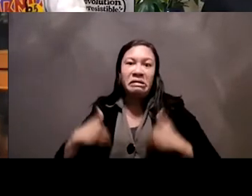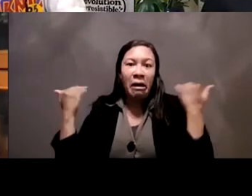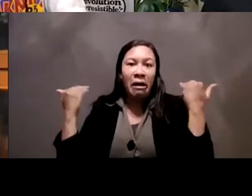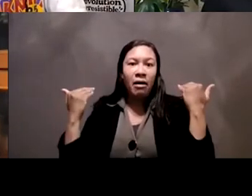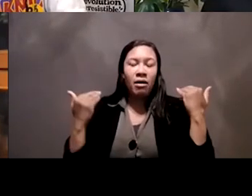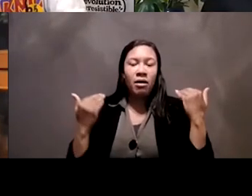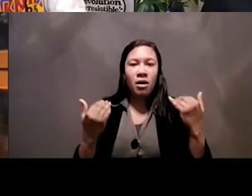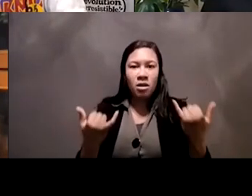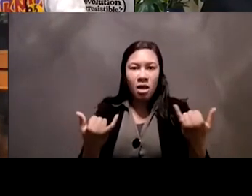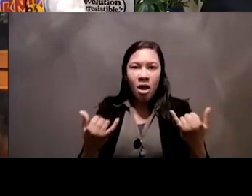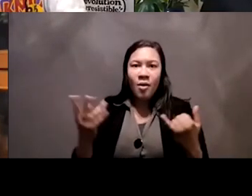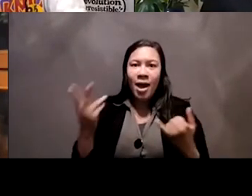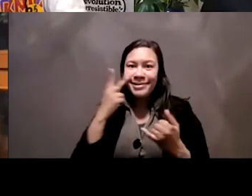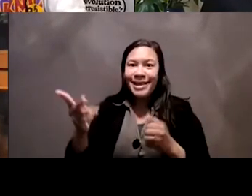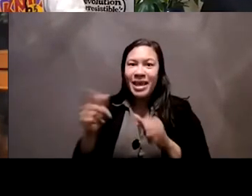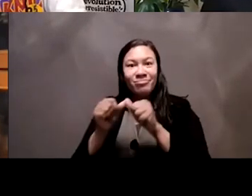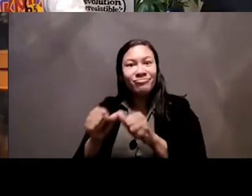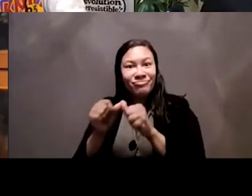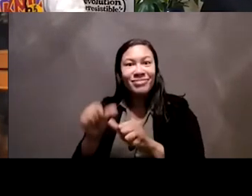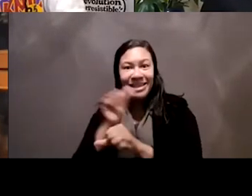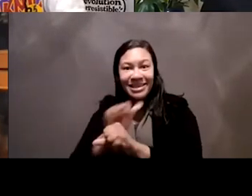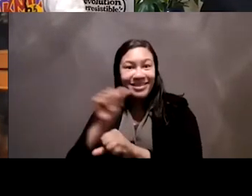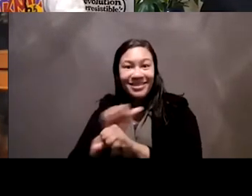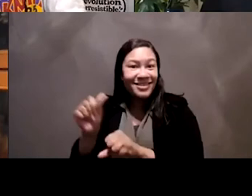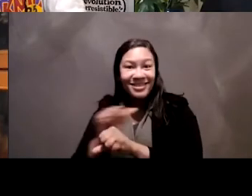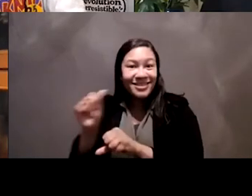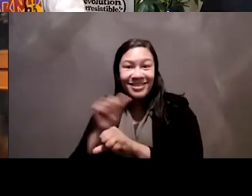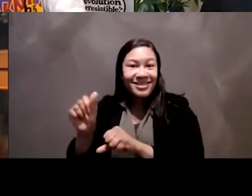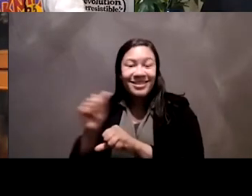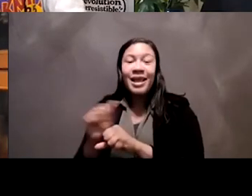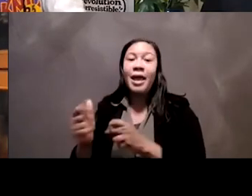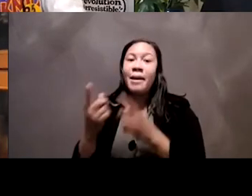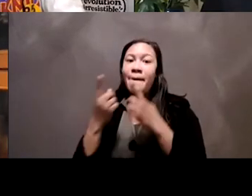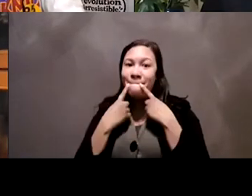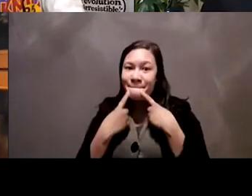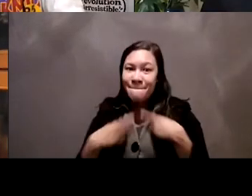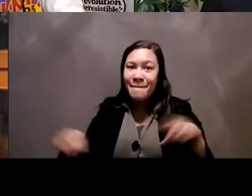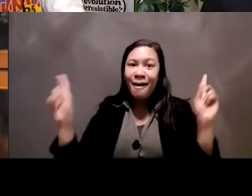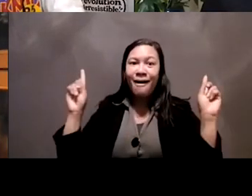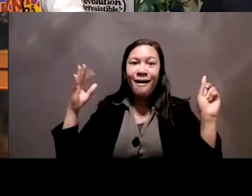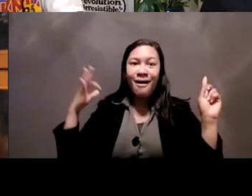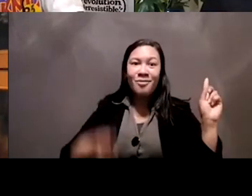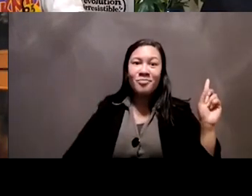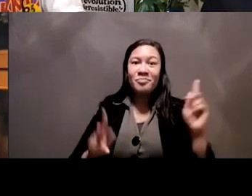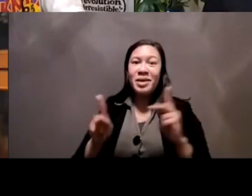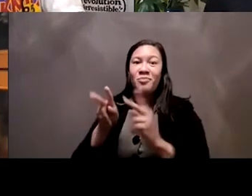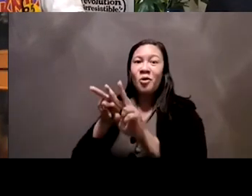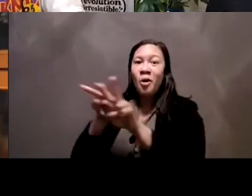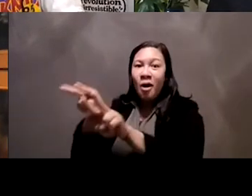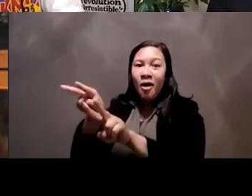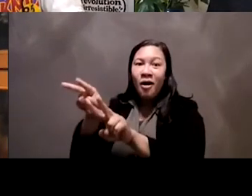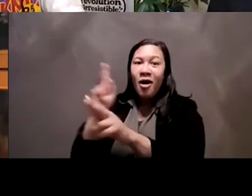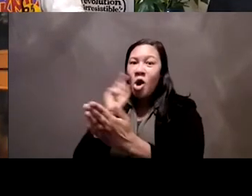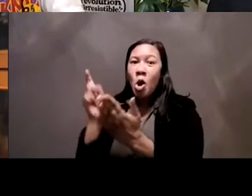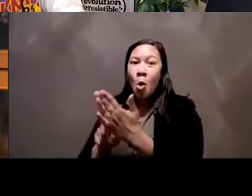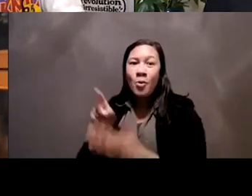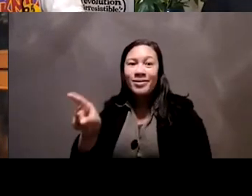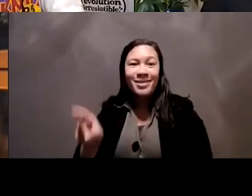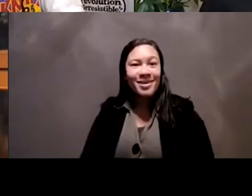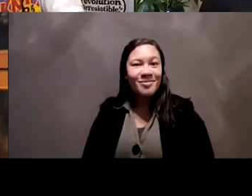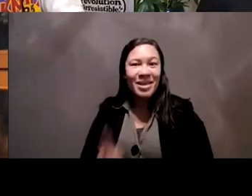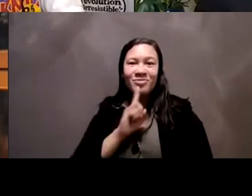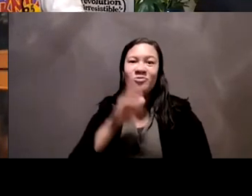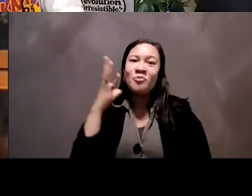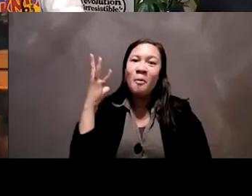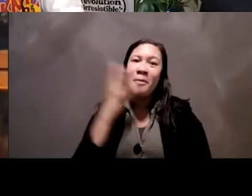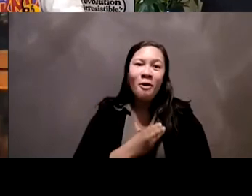him stick with it and get that payoff in this moment. It feels beautiful. And